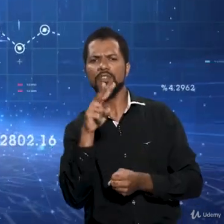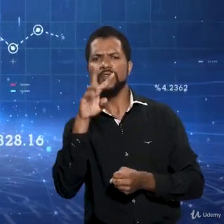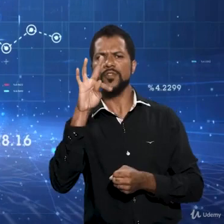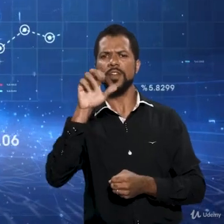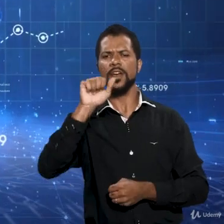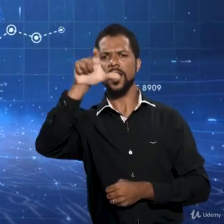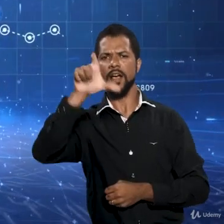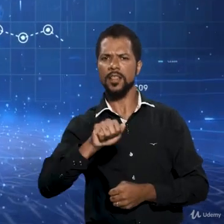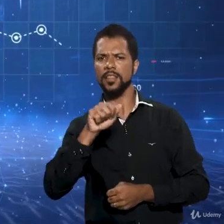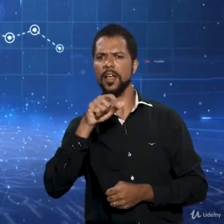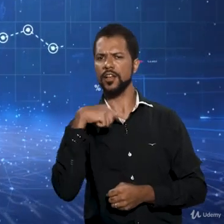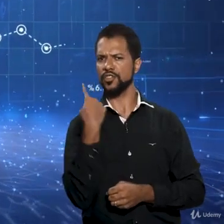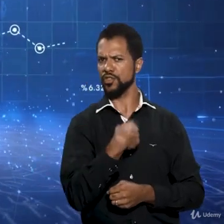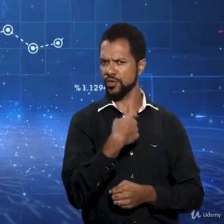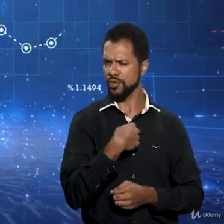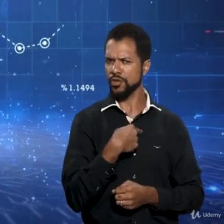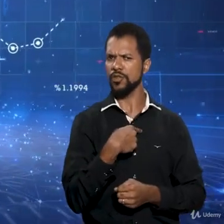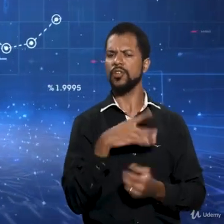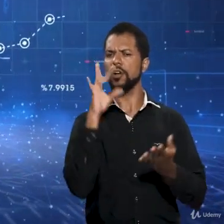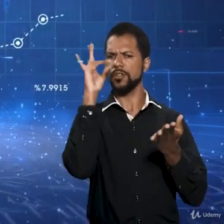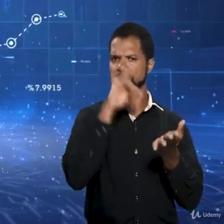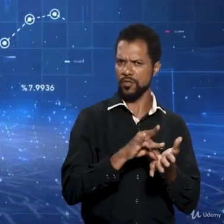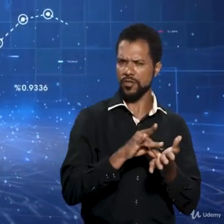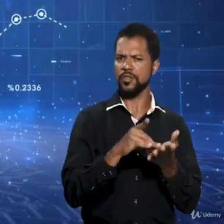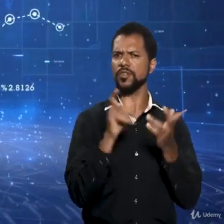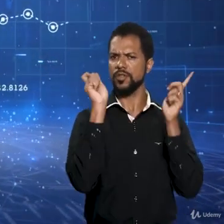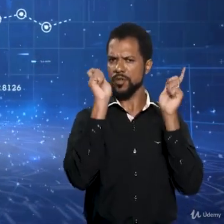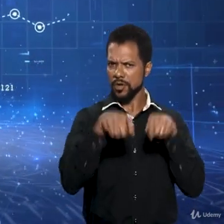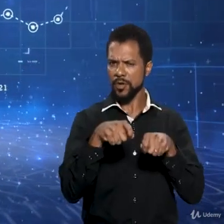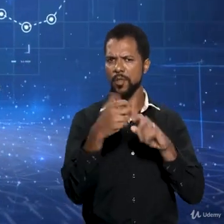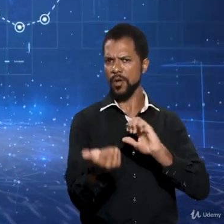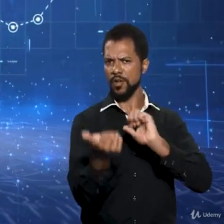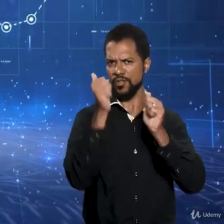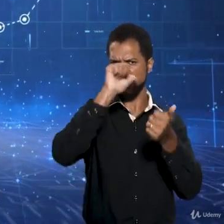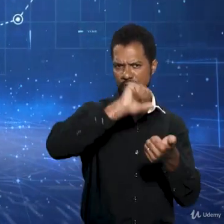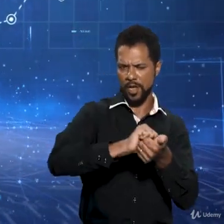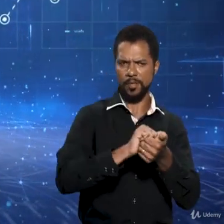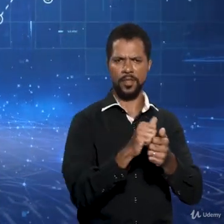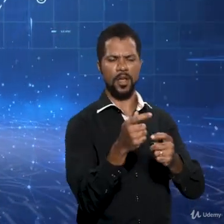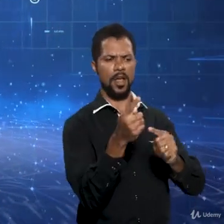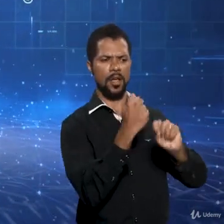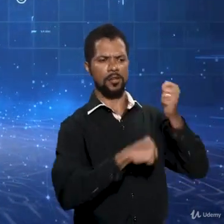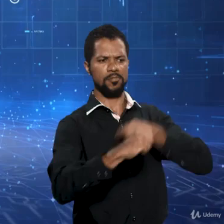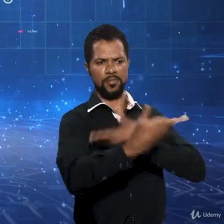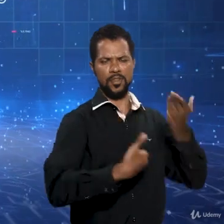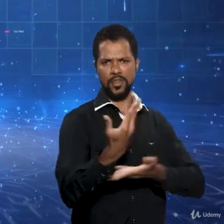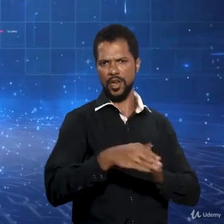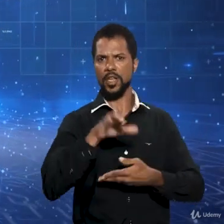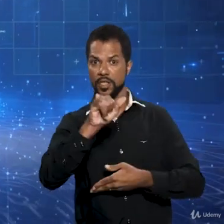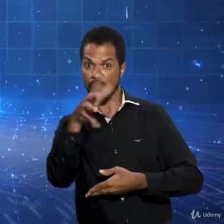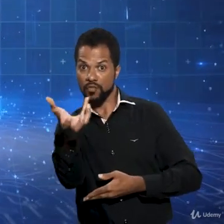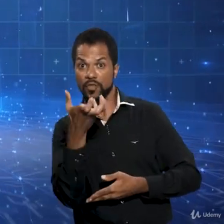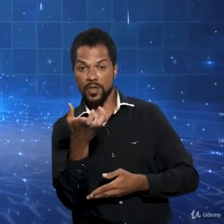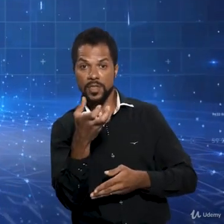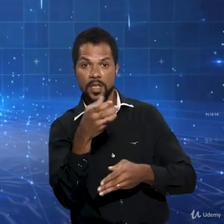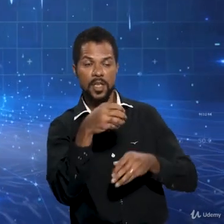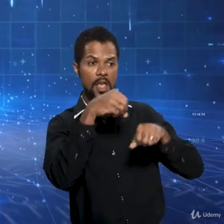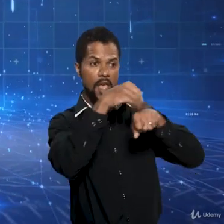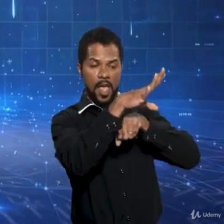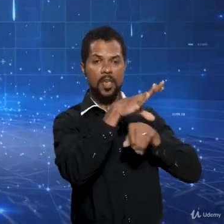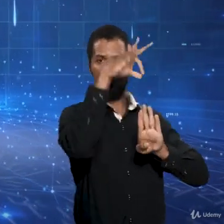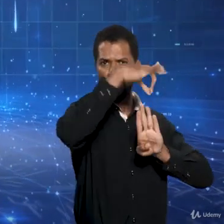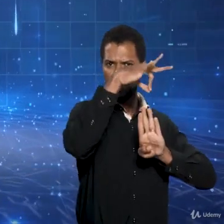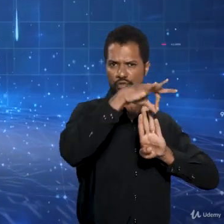this is one of the few exchanges or wallets that can adapt their transaction fee. When you want to send a Bitcoin or